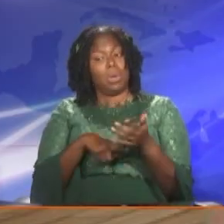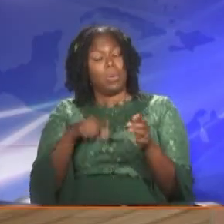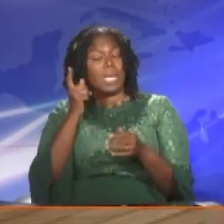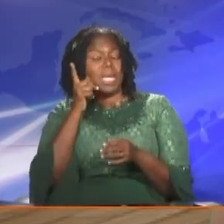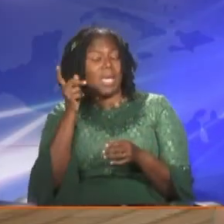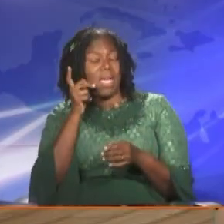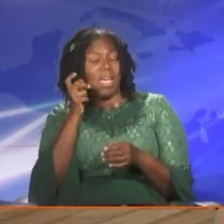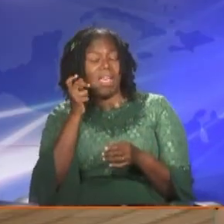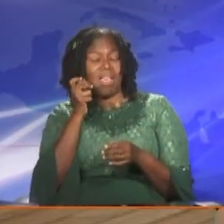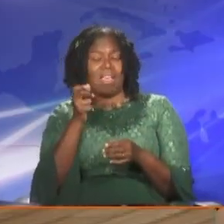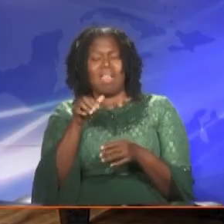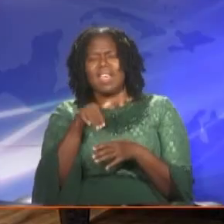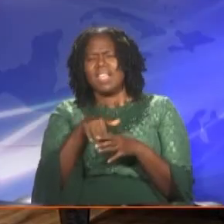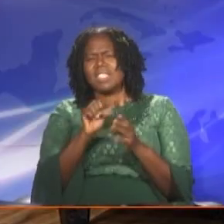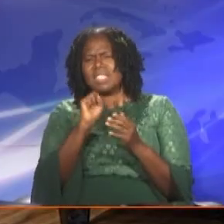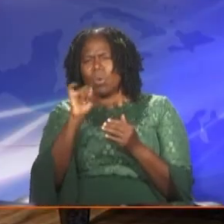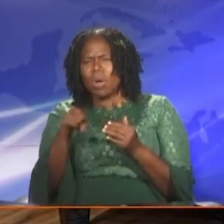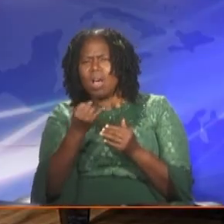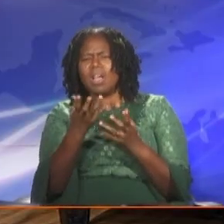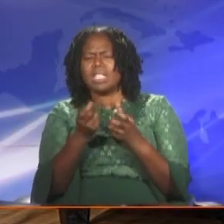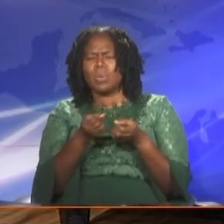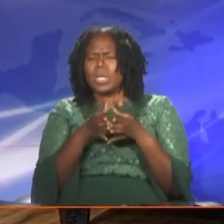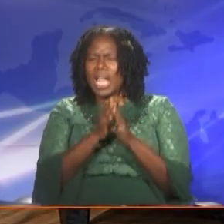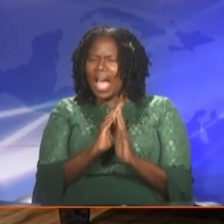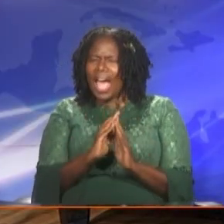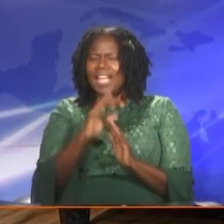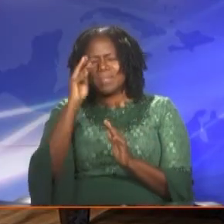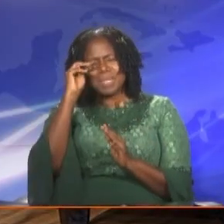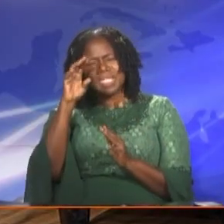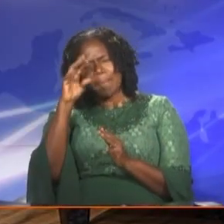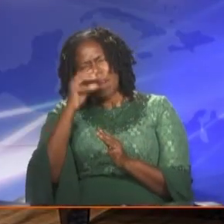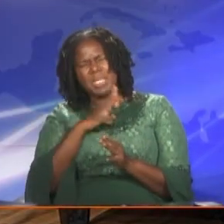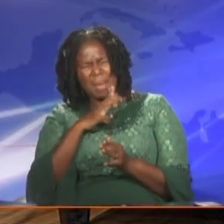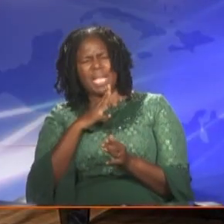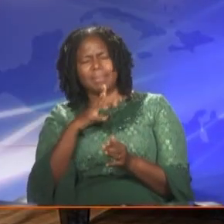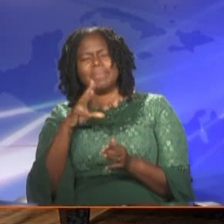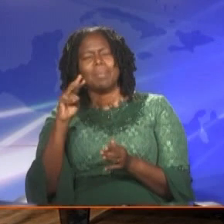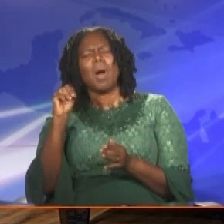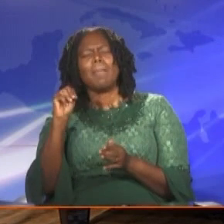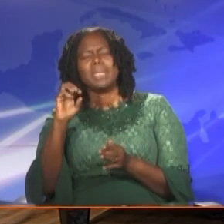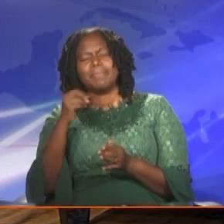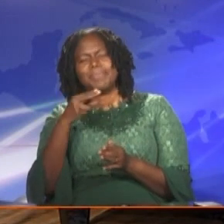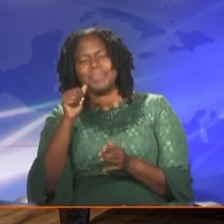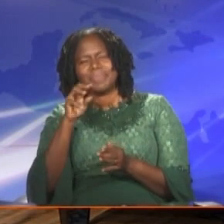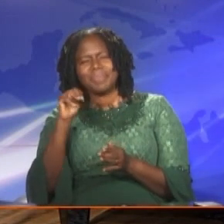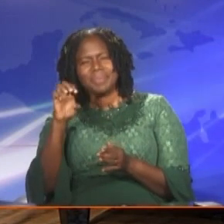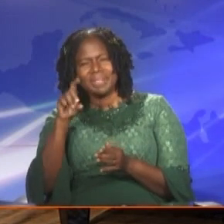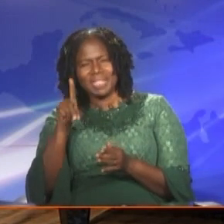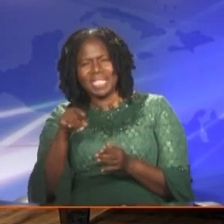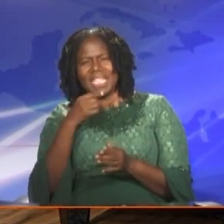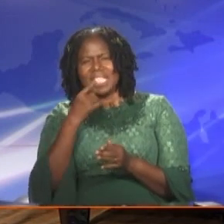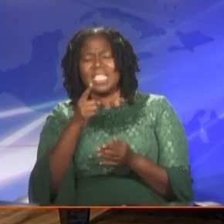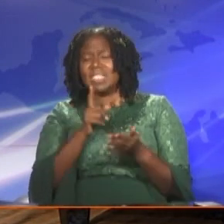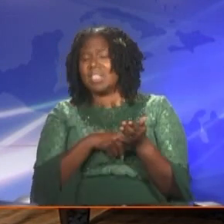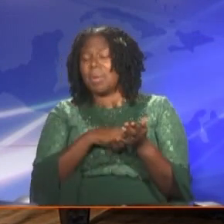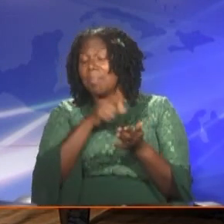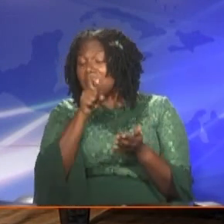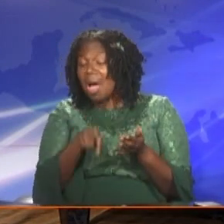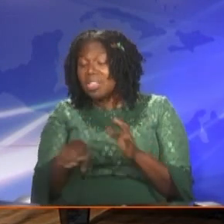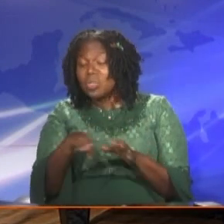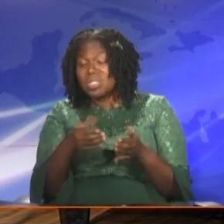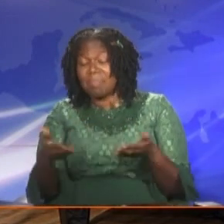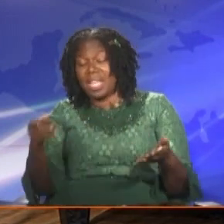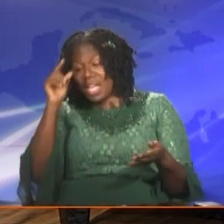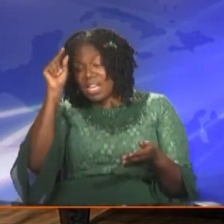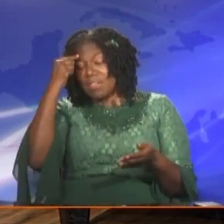Juan, we're going to ask Mr. Mohammed now the role, because they're saying somebody has to do something. The government has to do